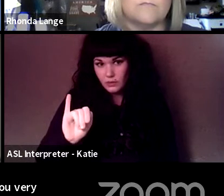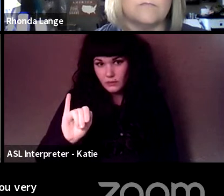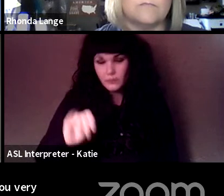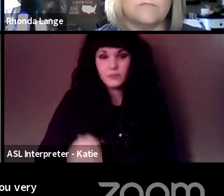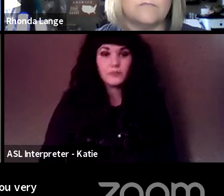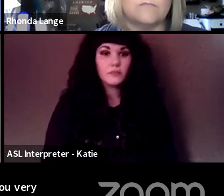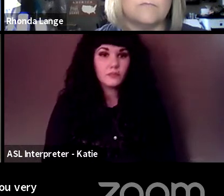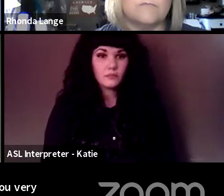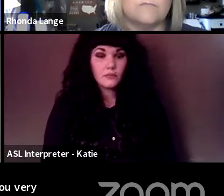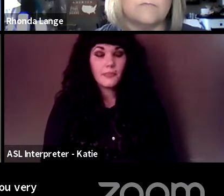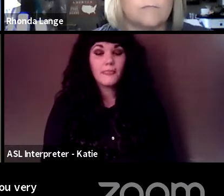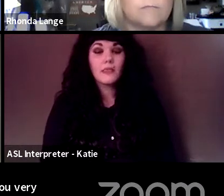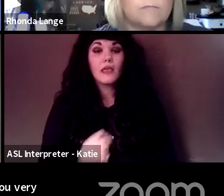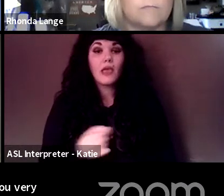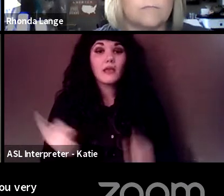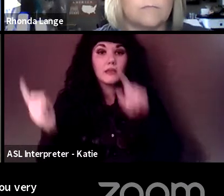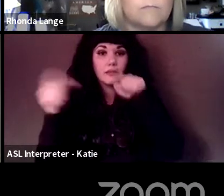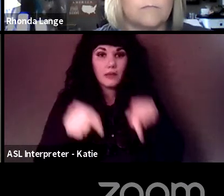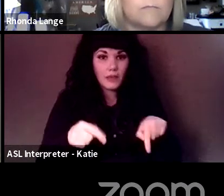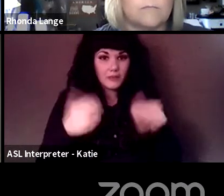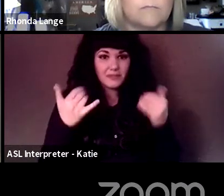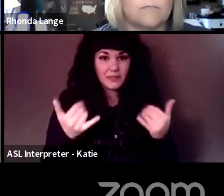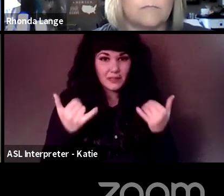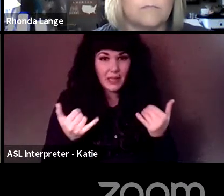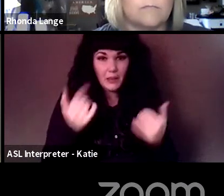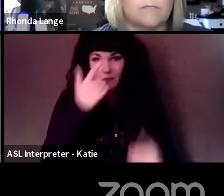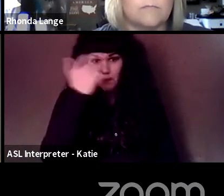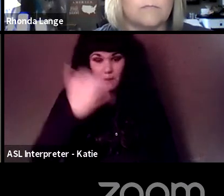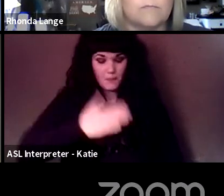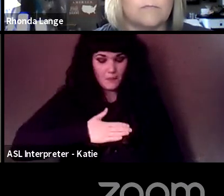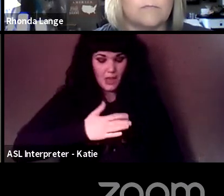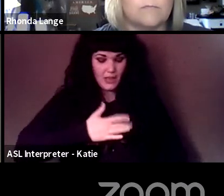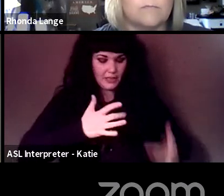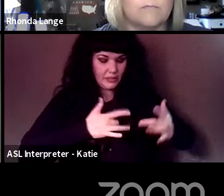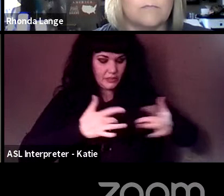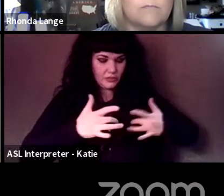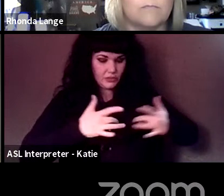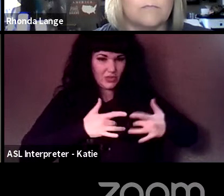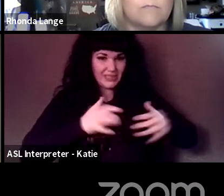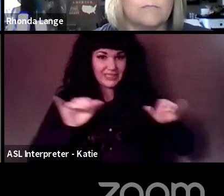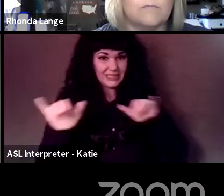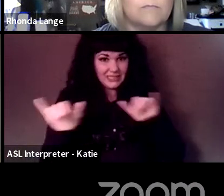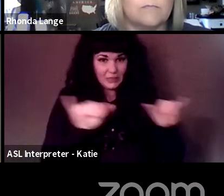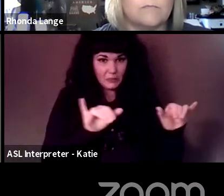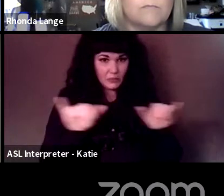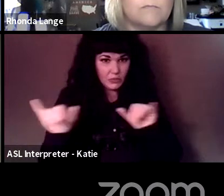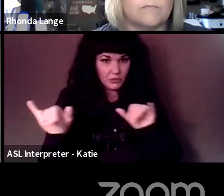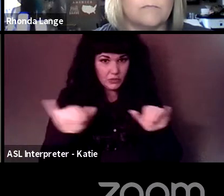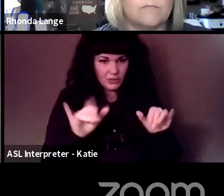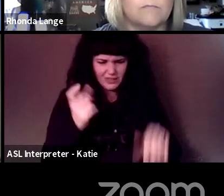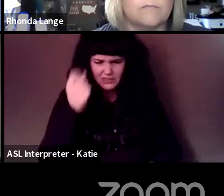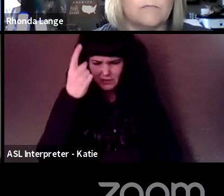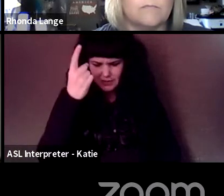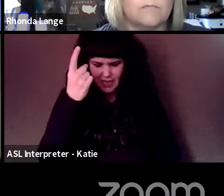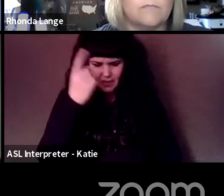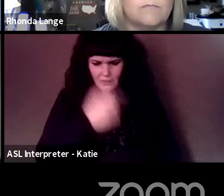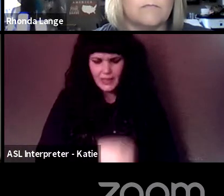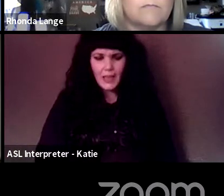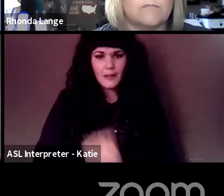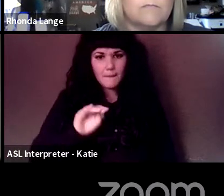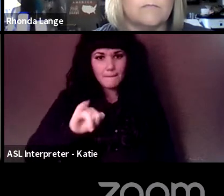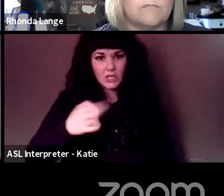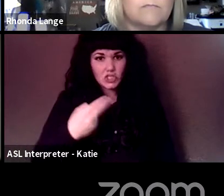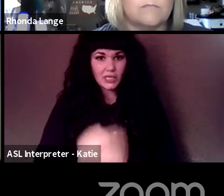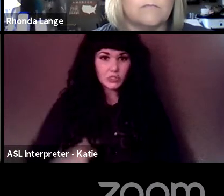here to express similar concerns as my understanding that Michigan Supreme Court has denied